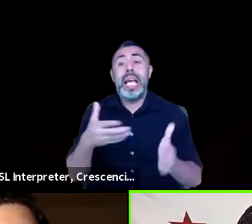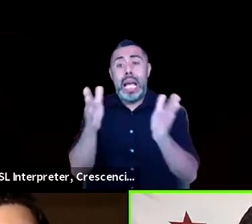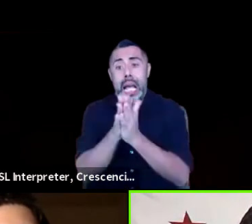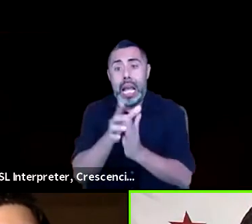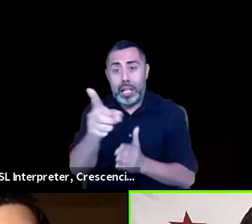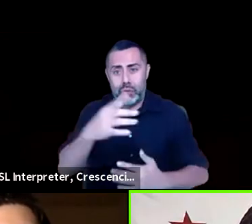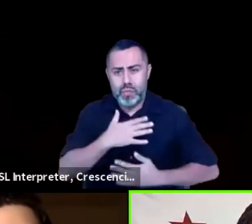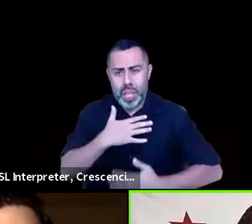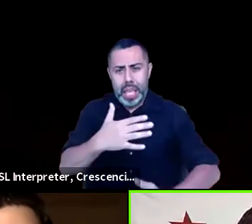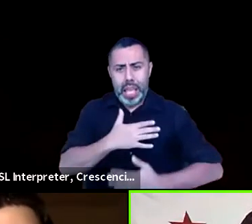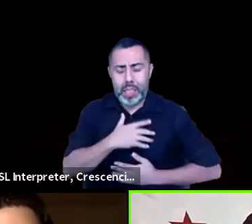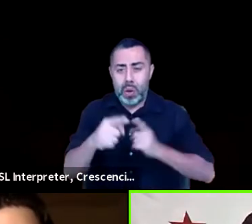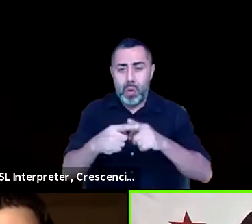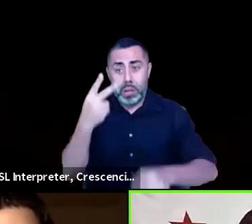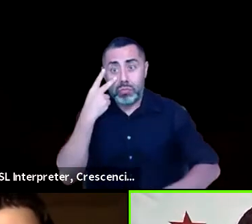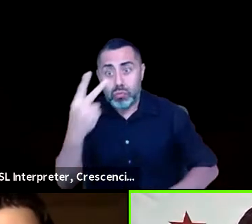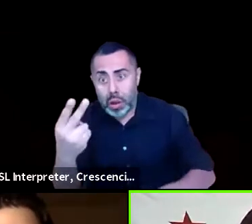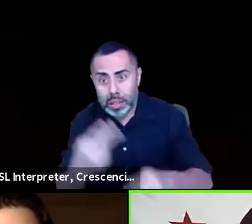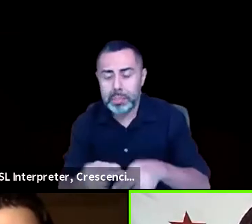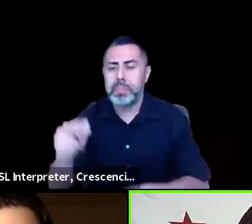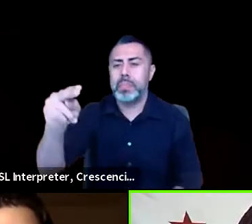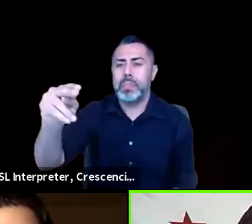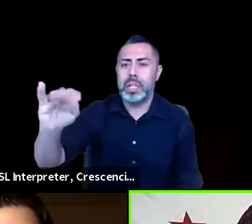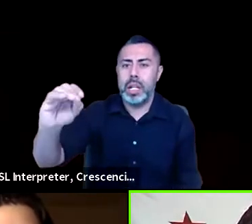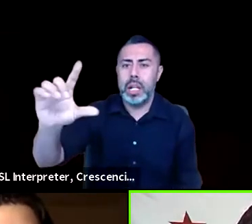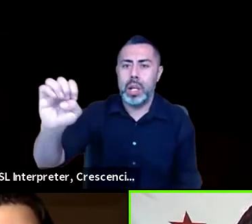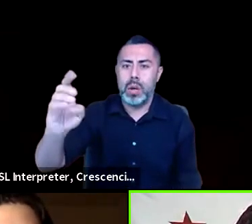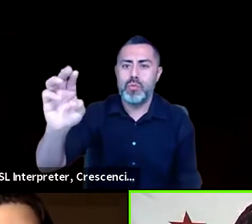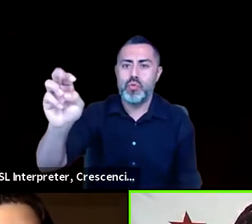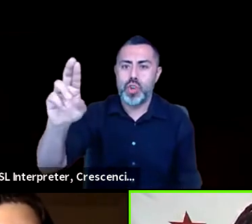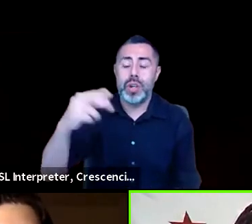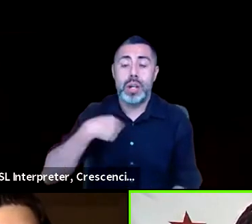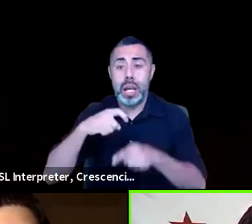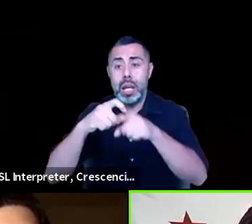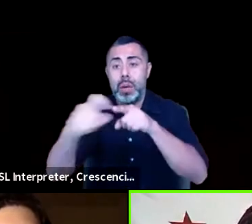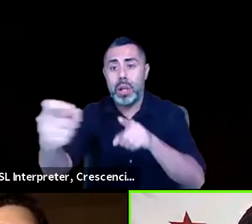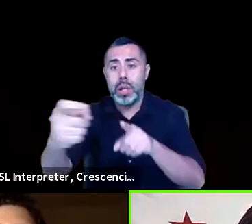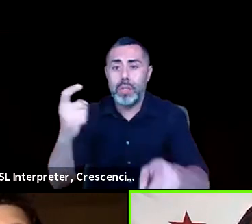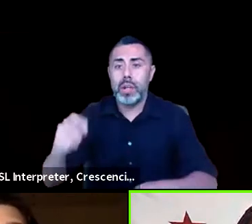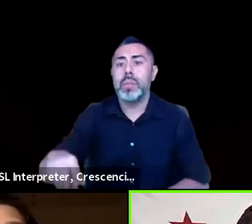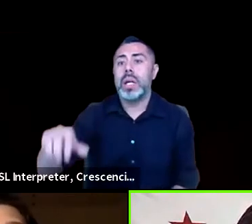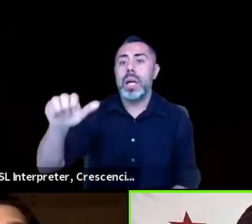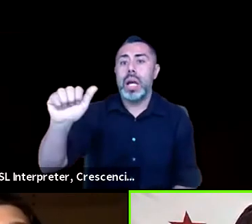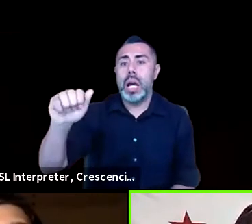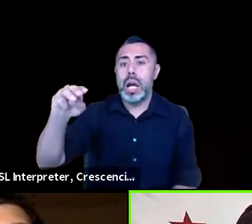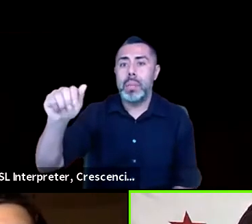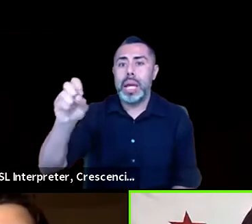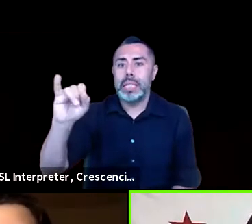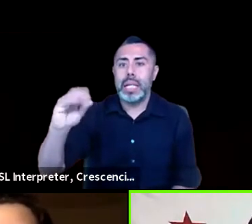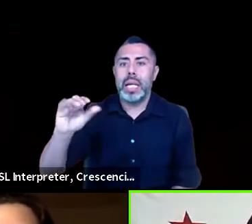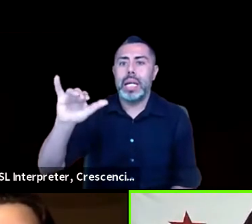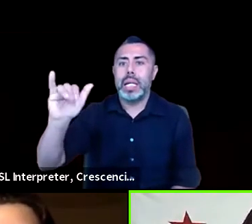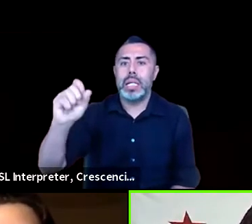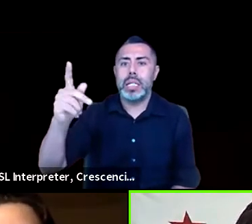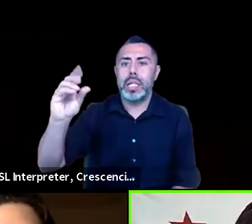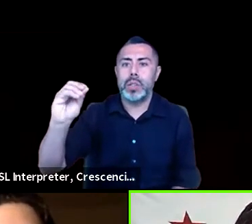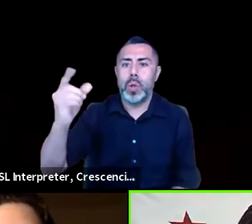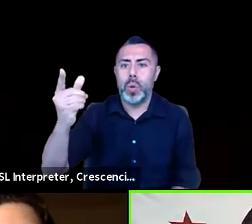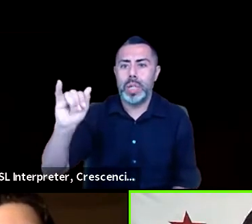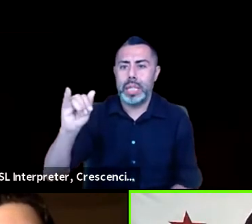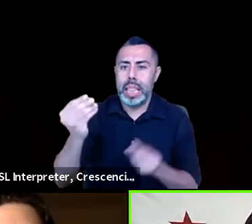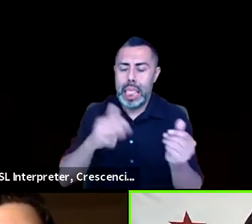these names. Nicole Brewer calling in from Yamasee and Muscogee lands, also known as Savannah,